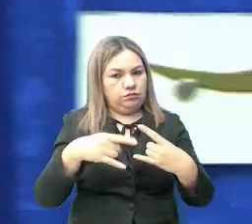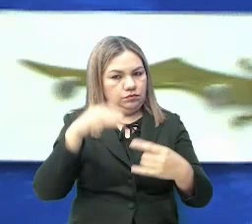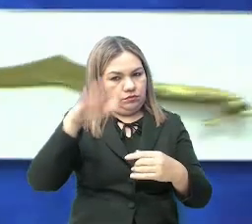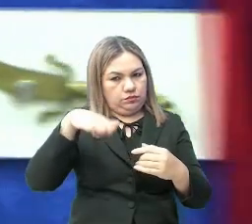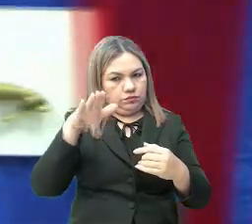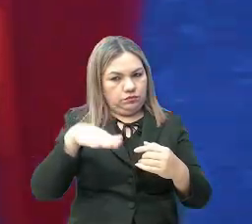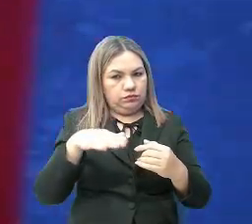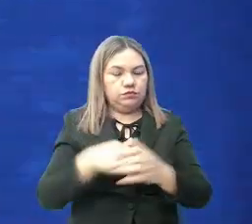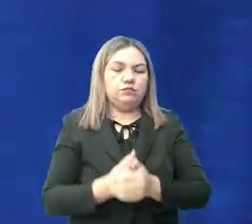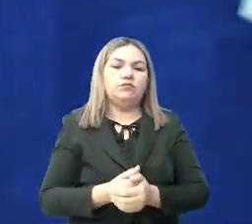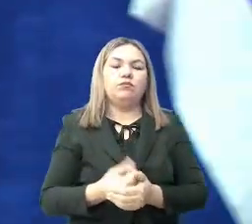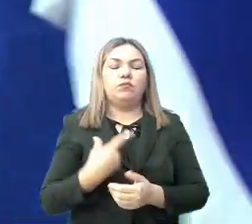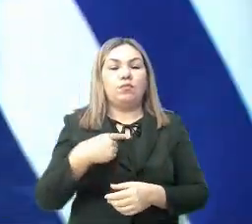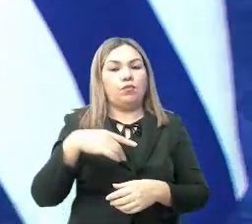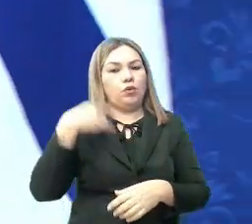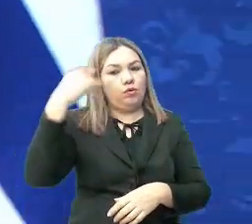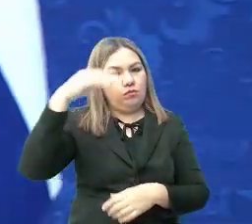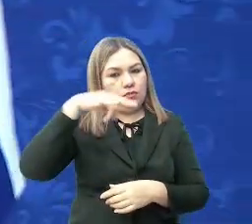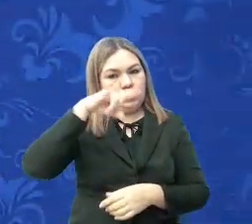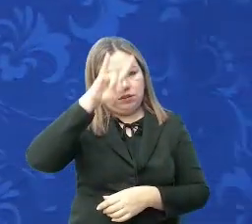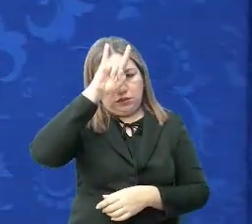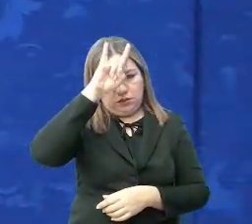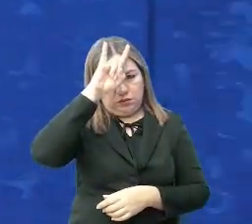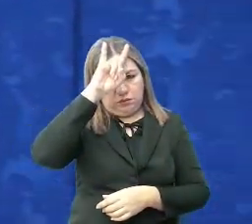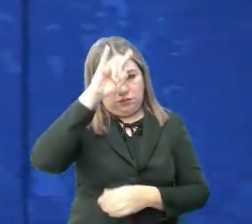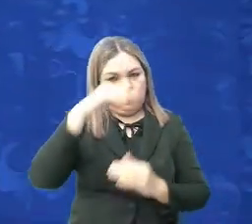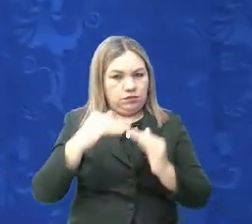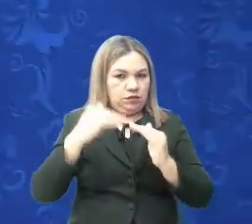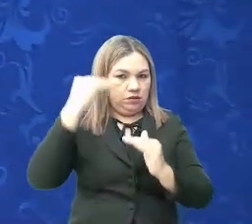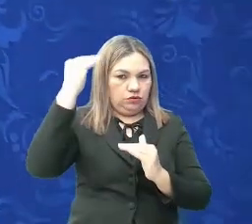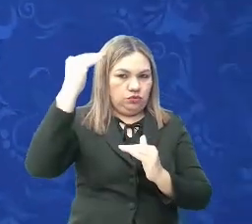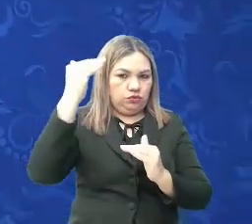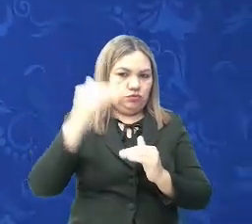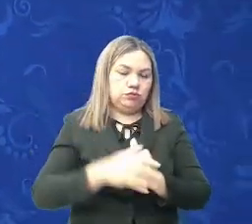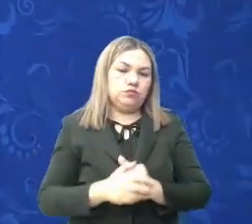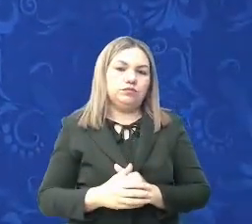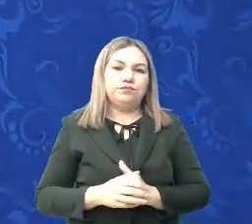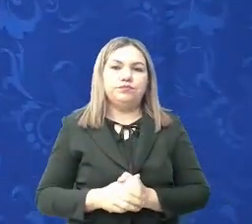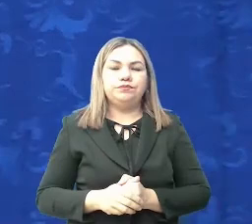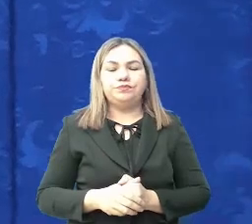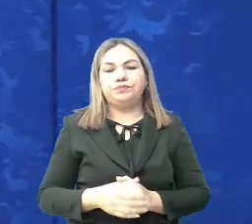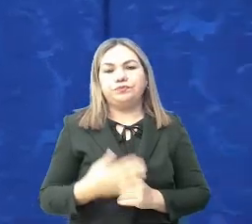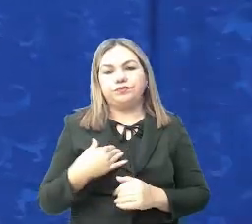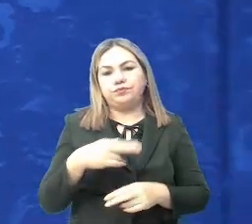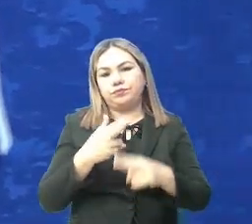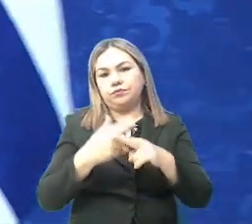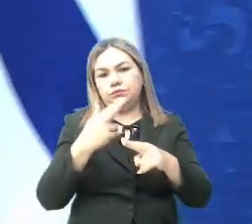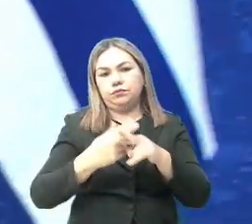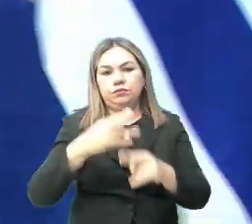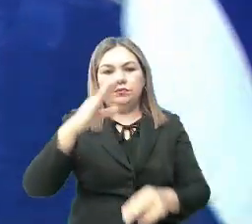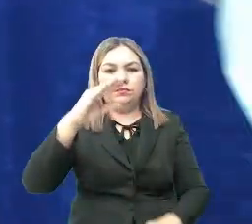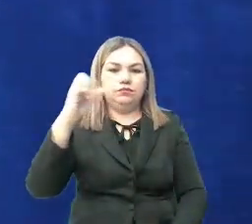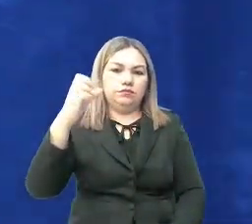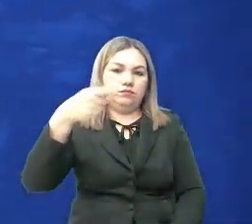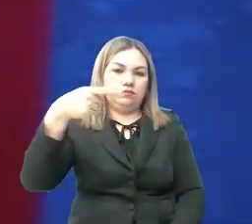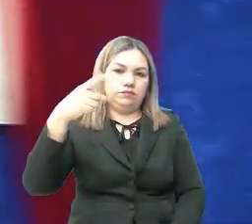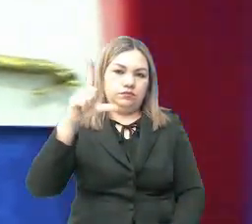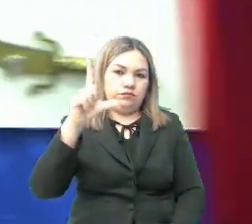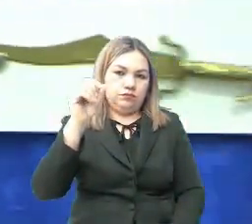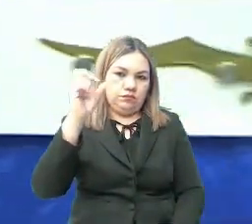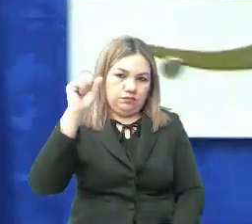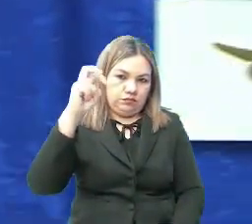The powers are in charge of the minor demons. This Eglon is the